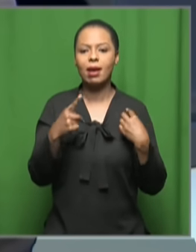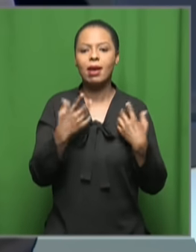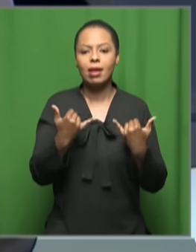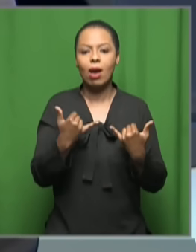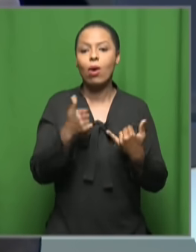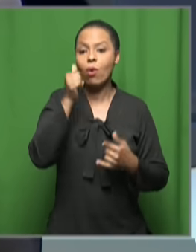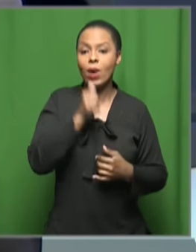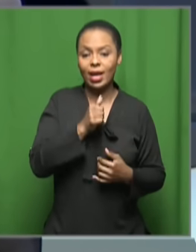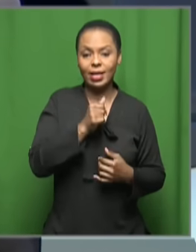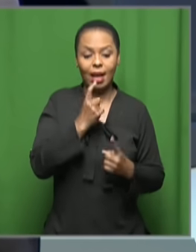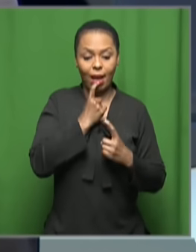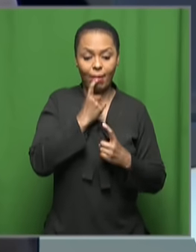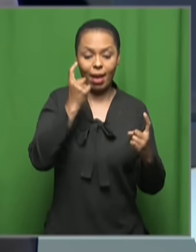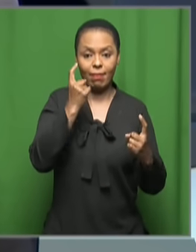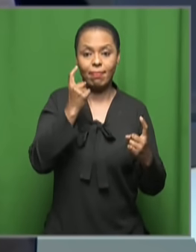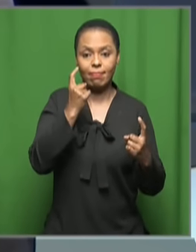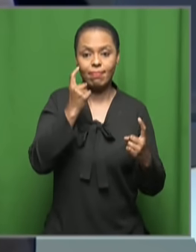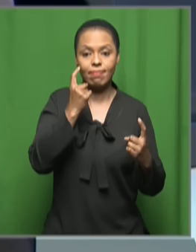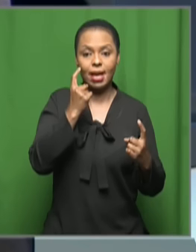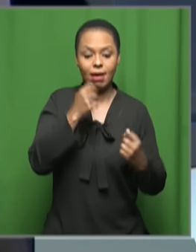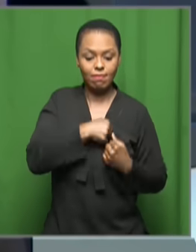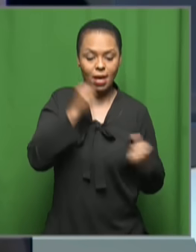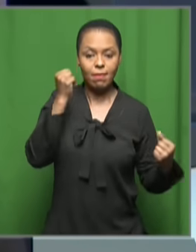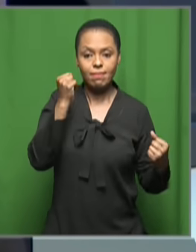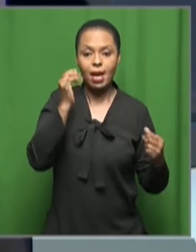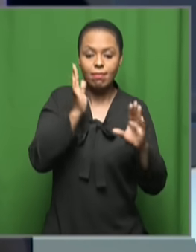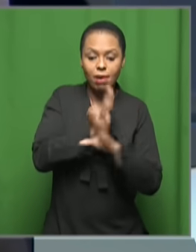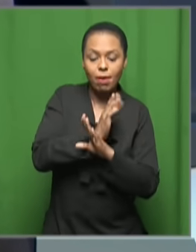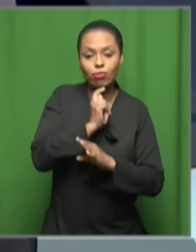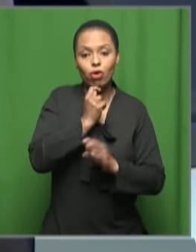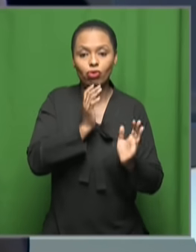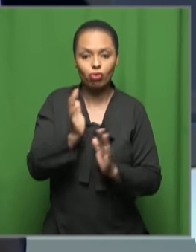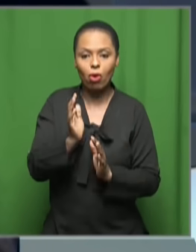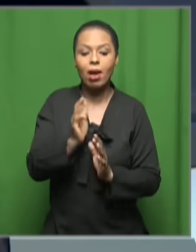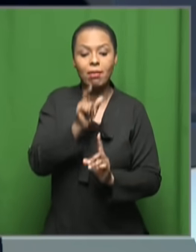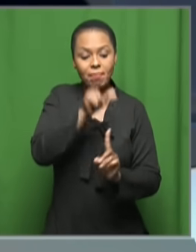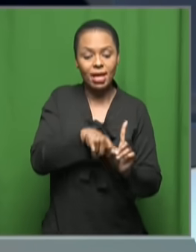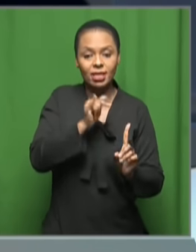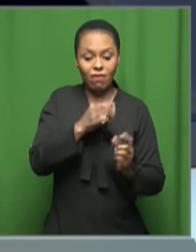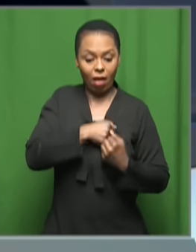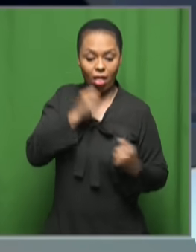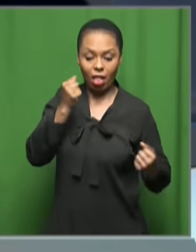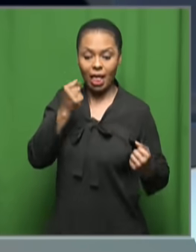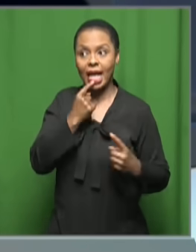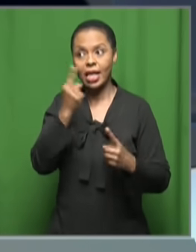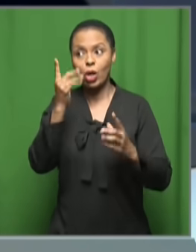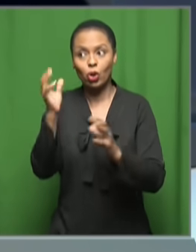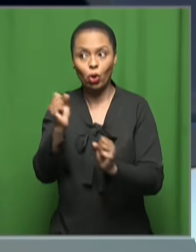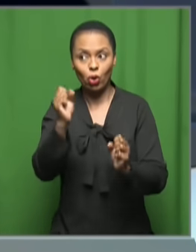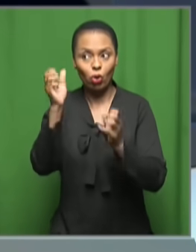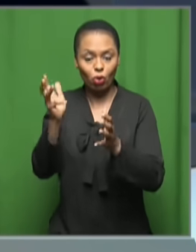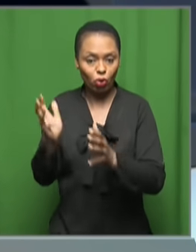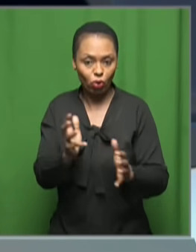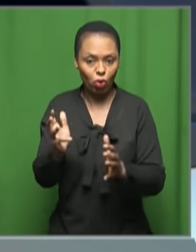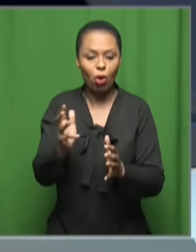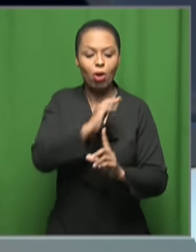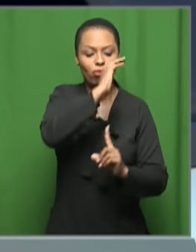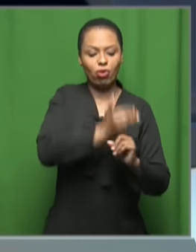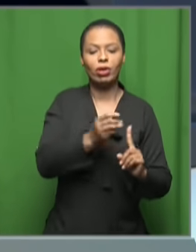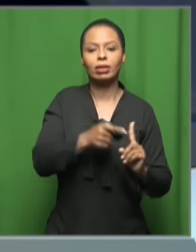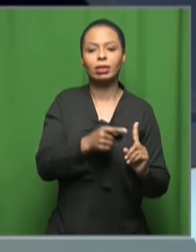whistleblower blows the whistle, is protected not only in terms of the policy, but trust the law enforcement agencies that